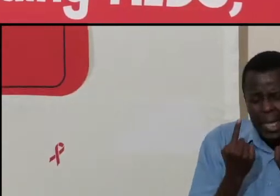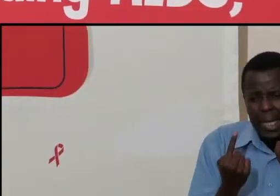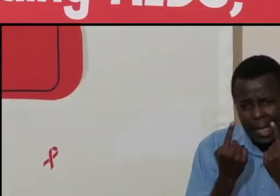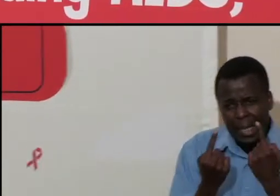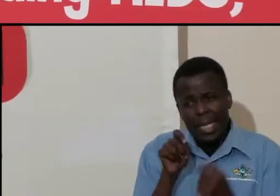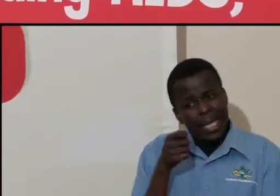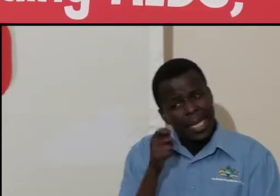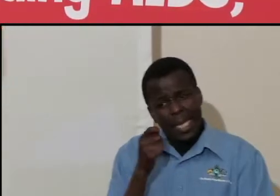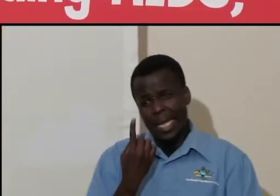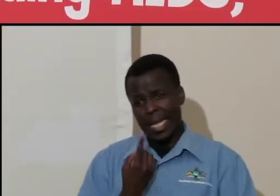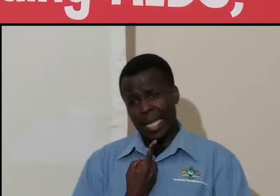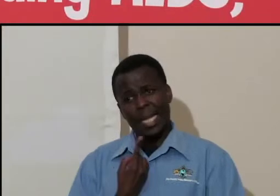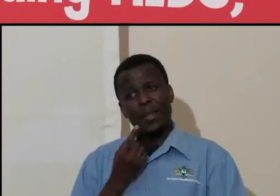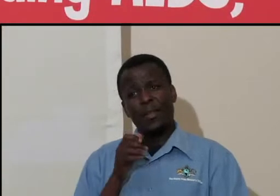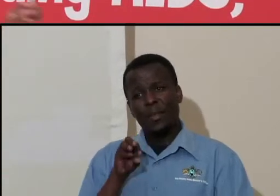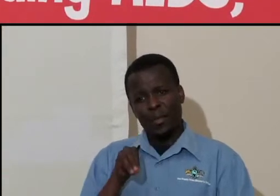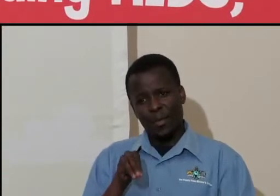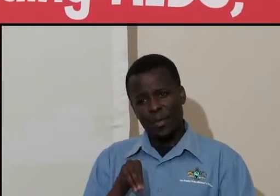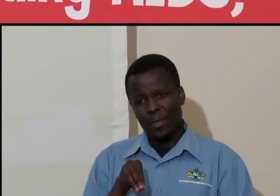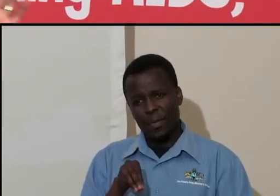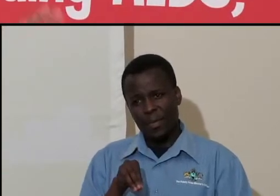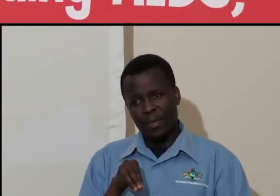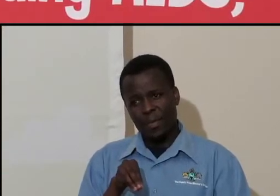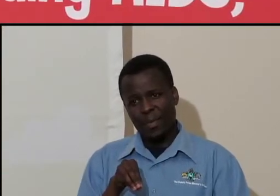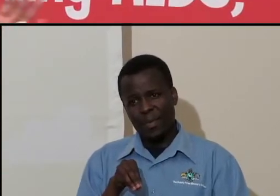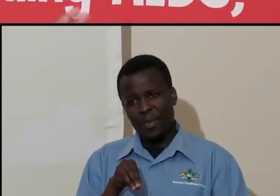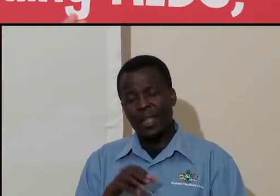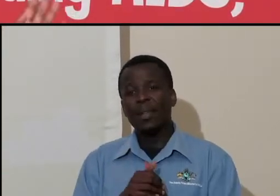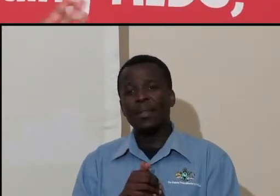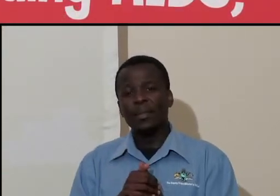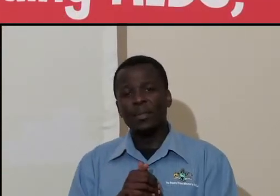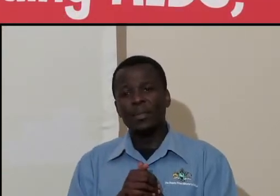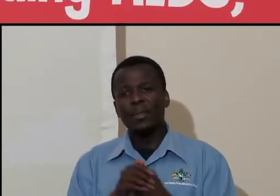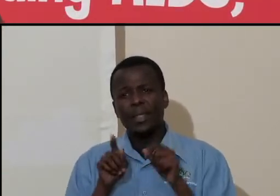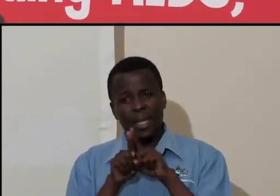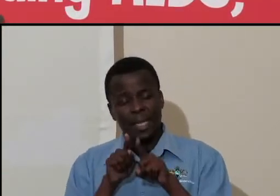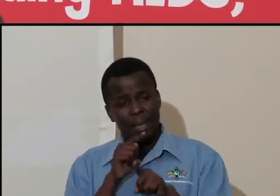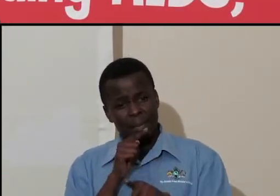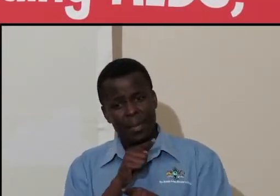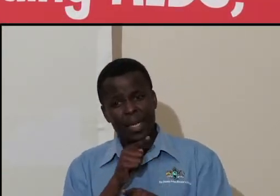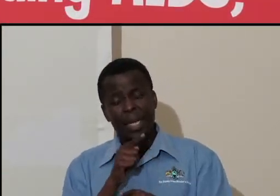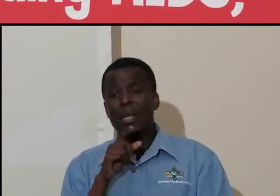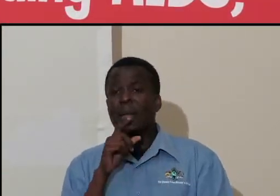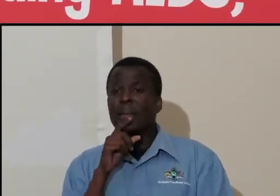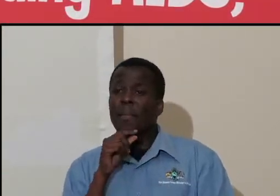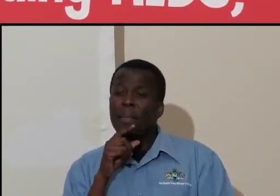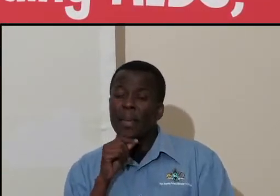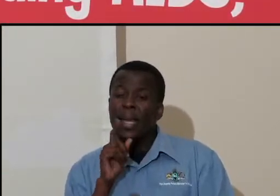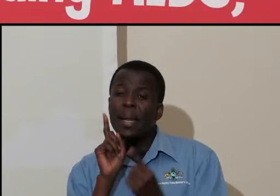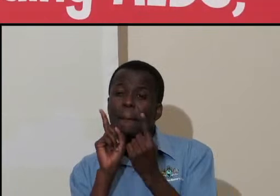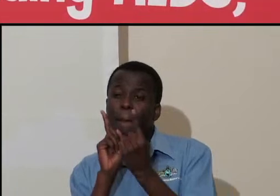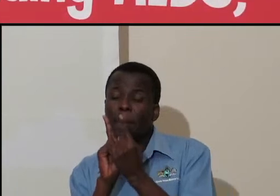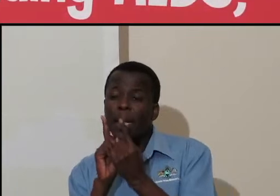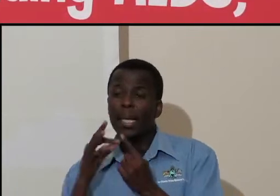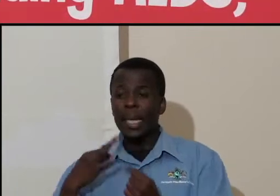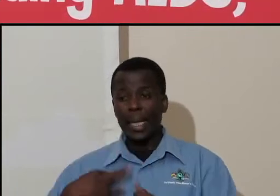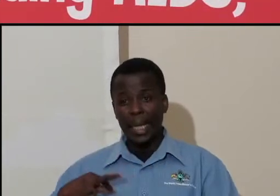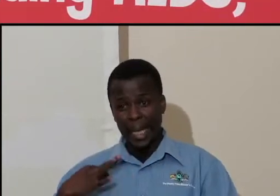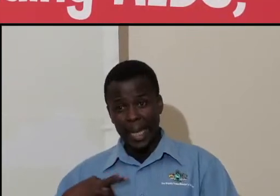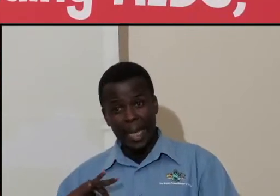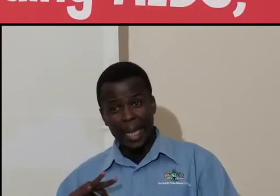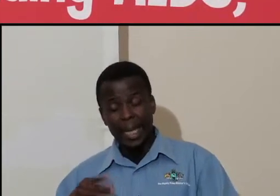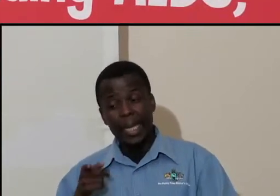And the warnings were against that guy who said what to the girl. So that's the core